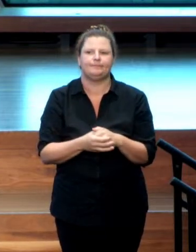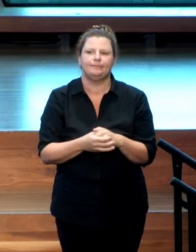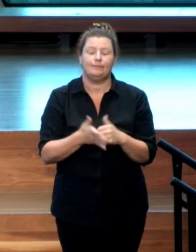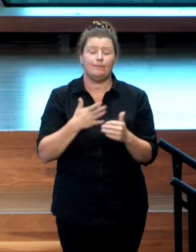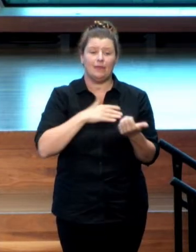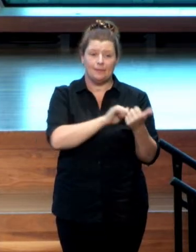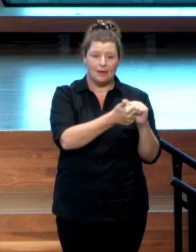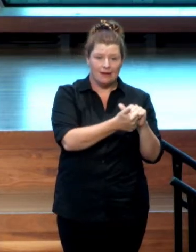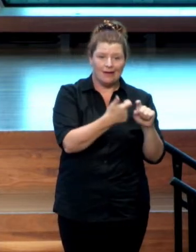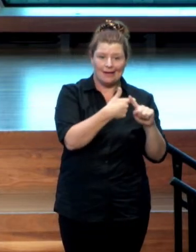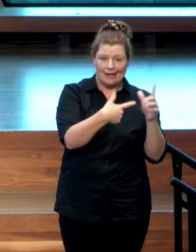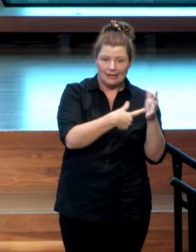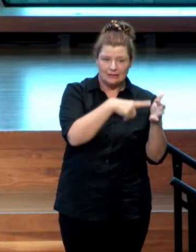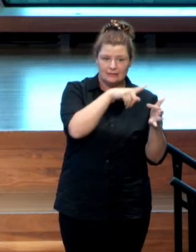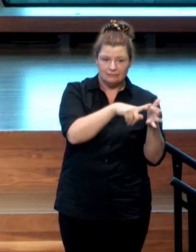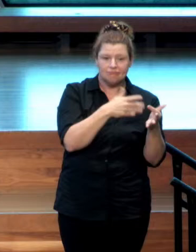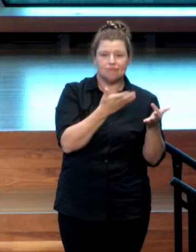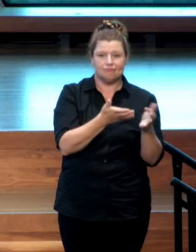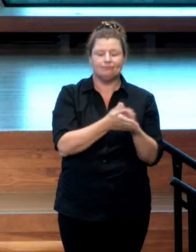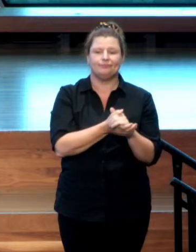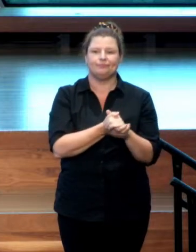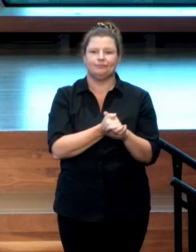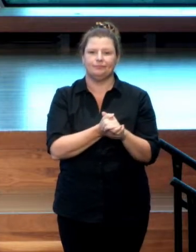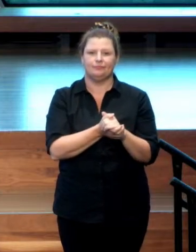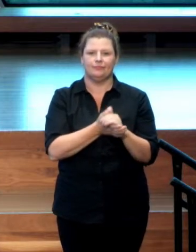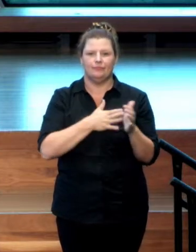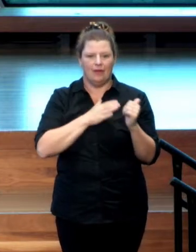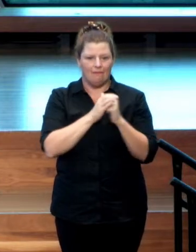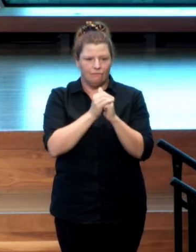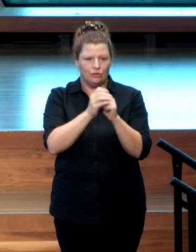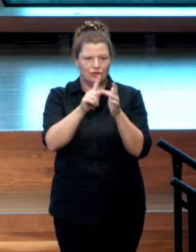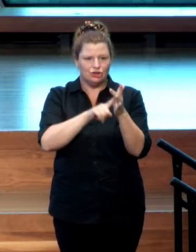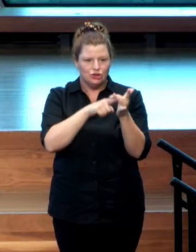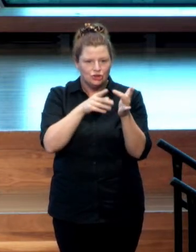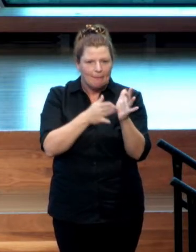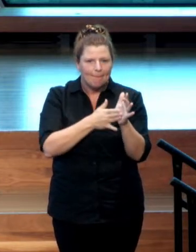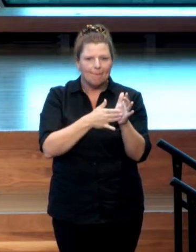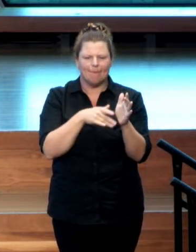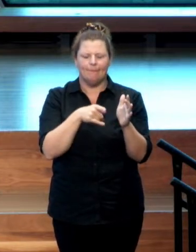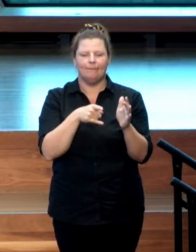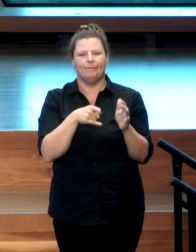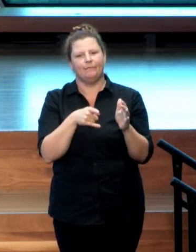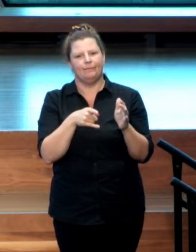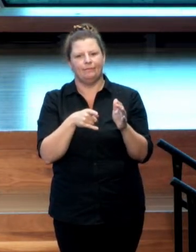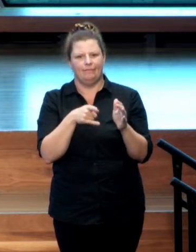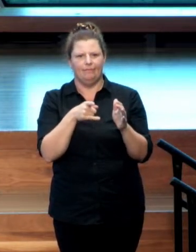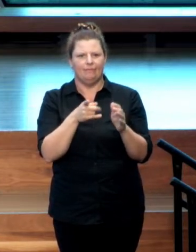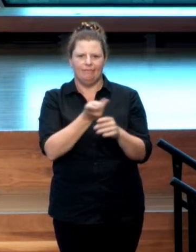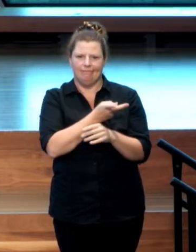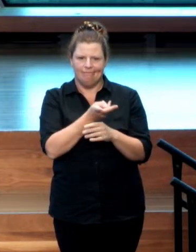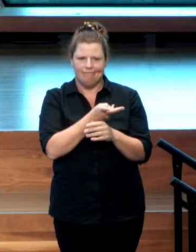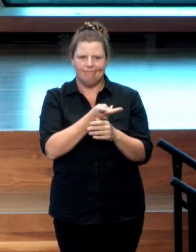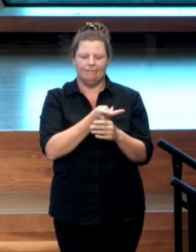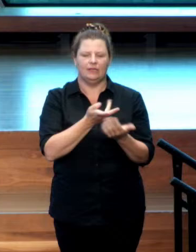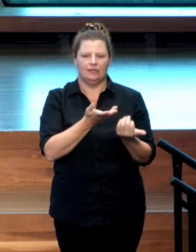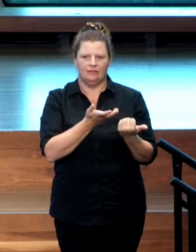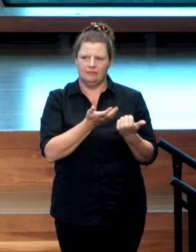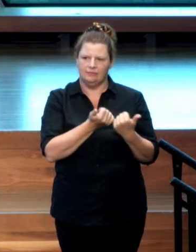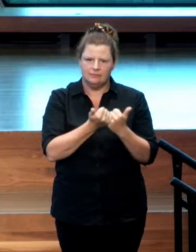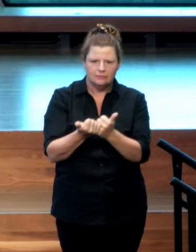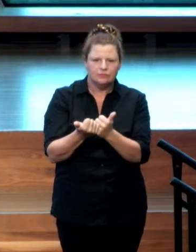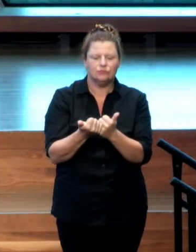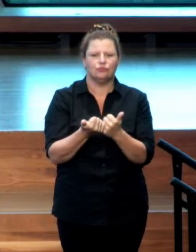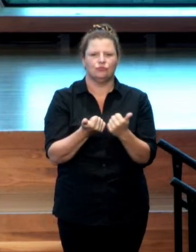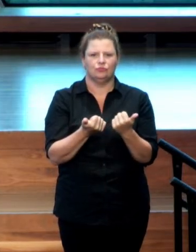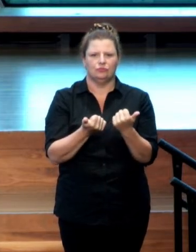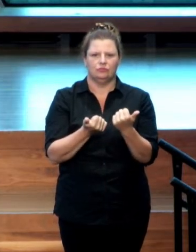partner Kate and my friend Jim in particular have held me back over the past year from